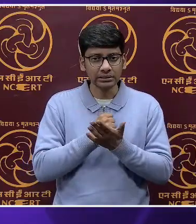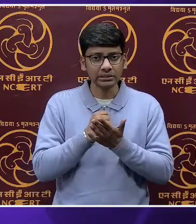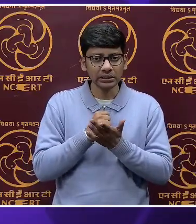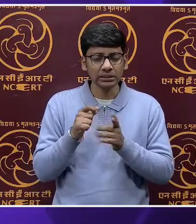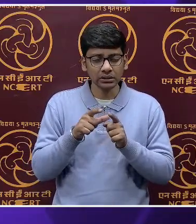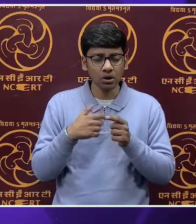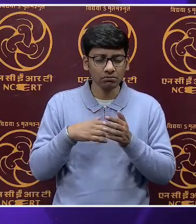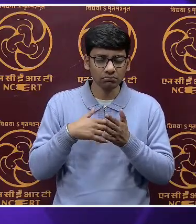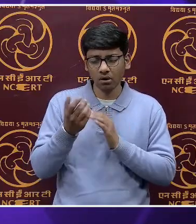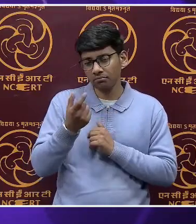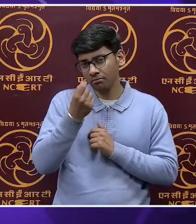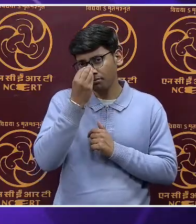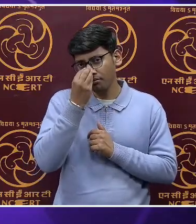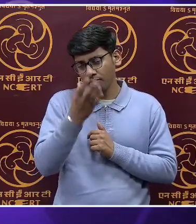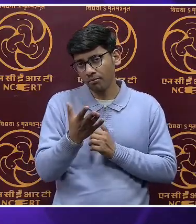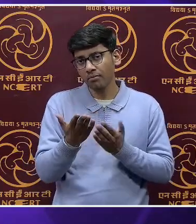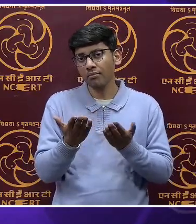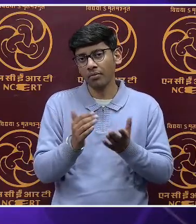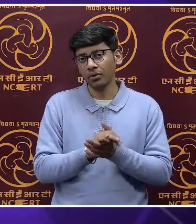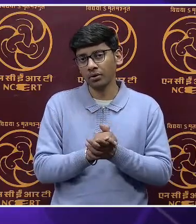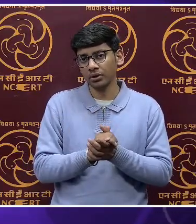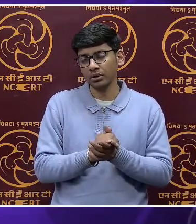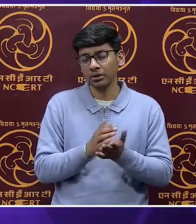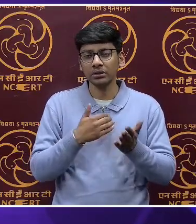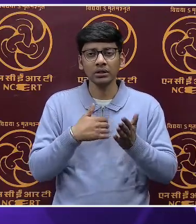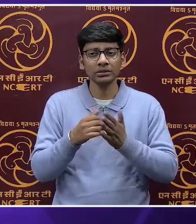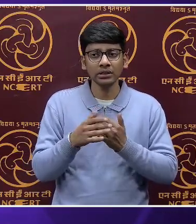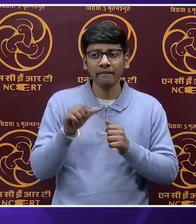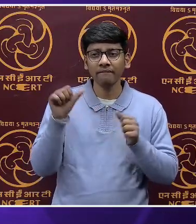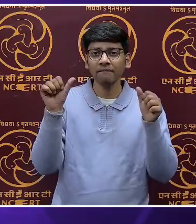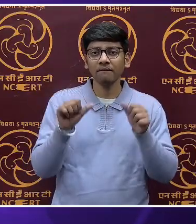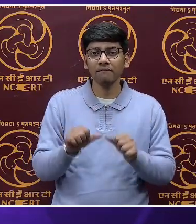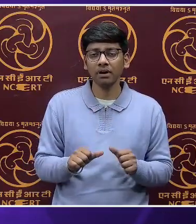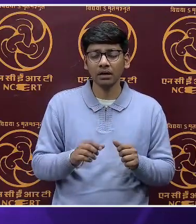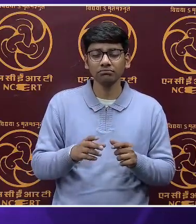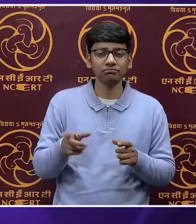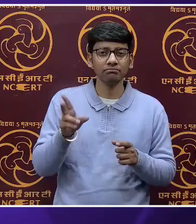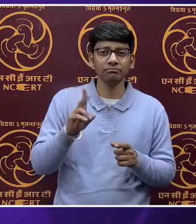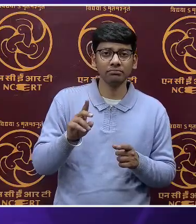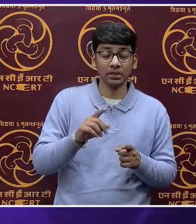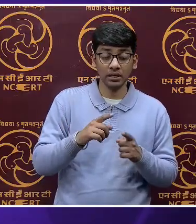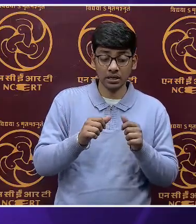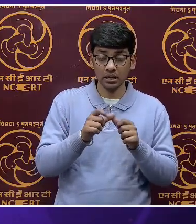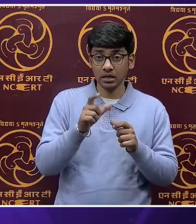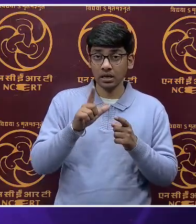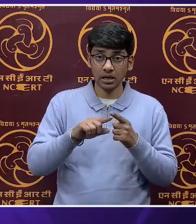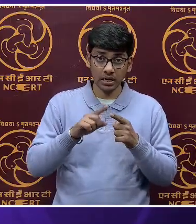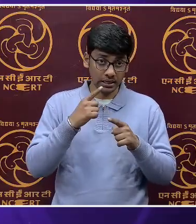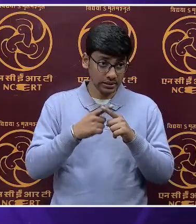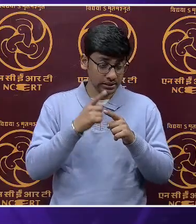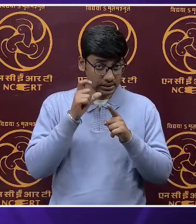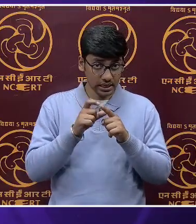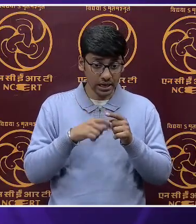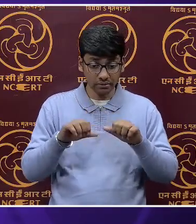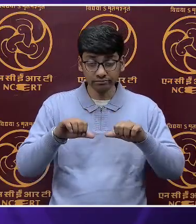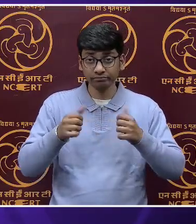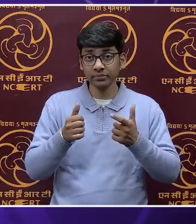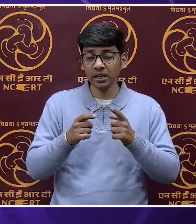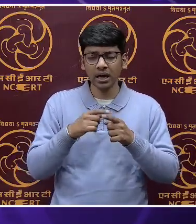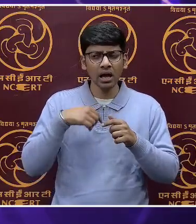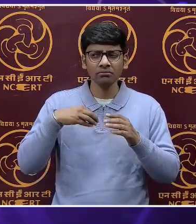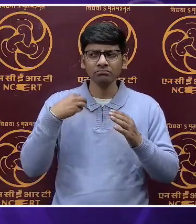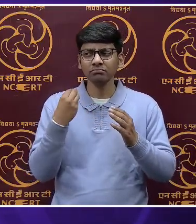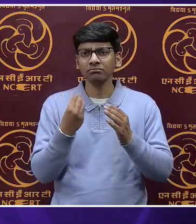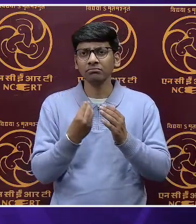several examples to give where somebody failed multiple times. There was a story of Alexander the Great, if you recall. We have grown